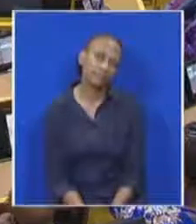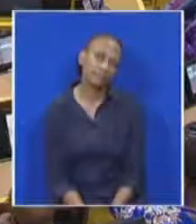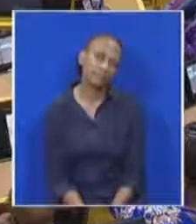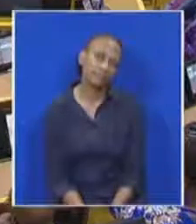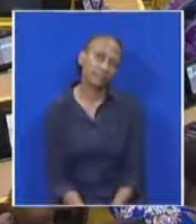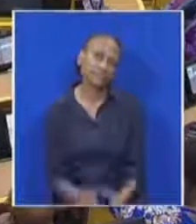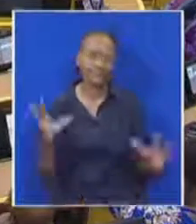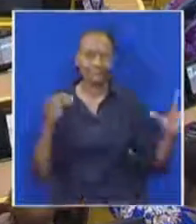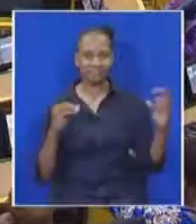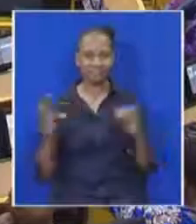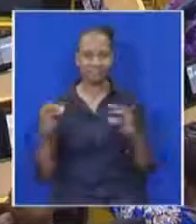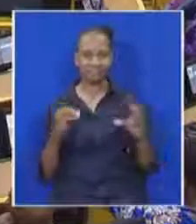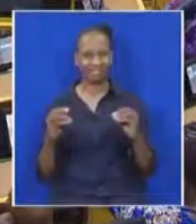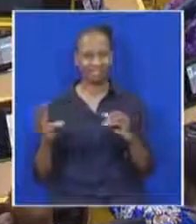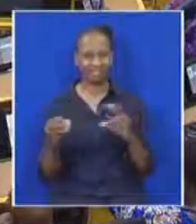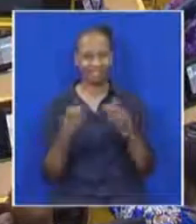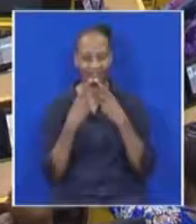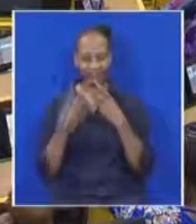of speech.